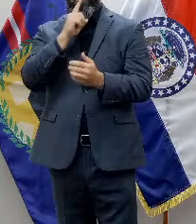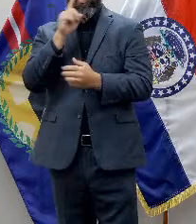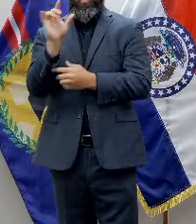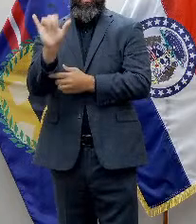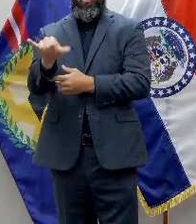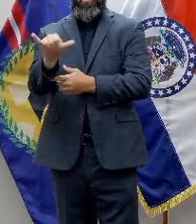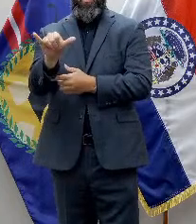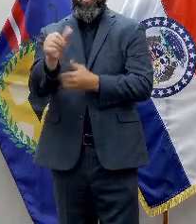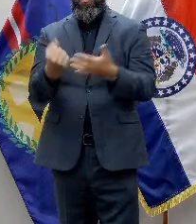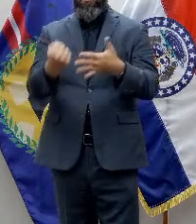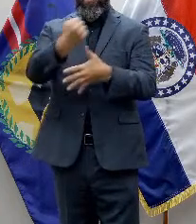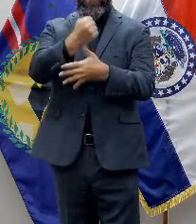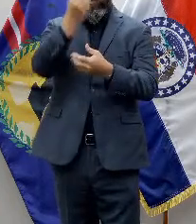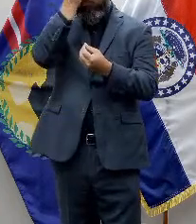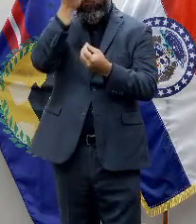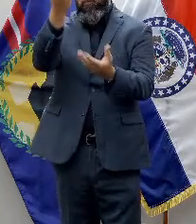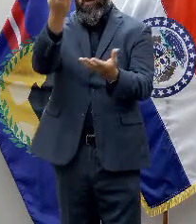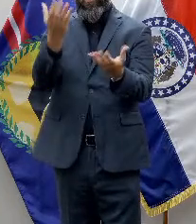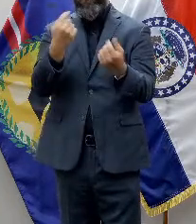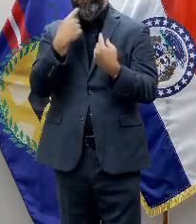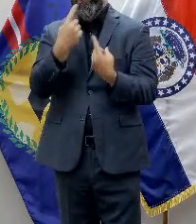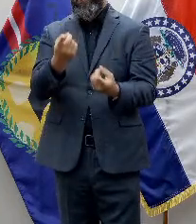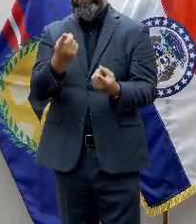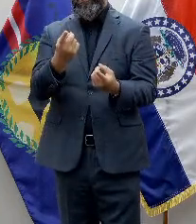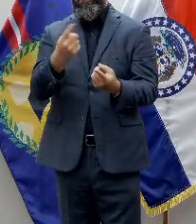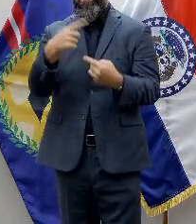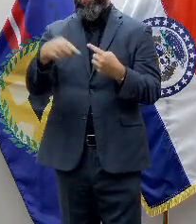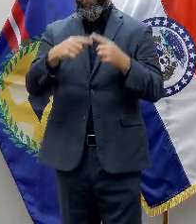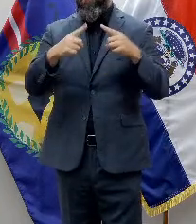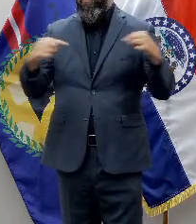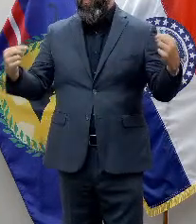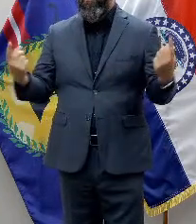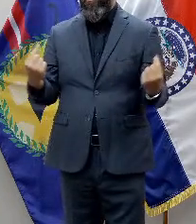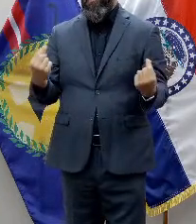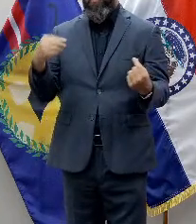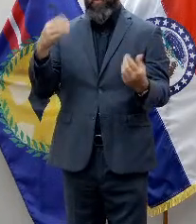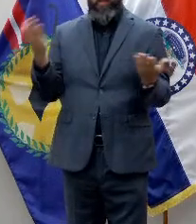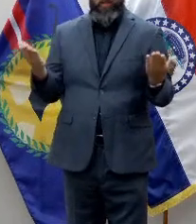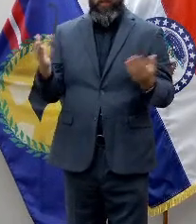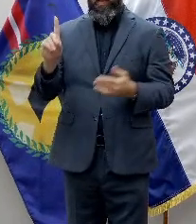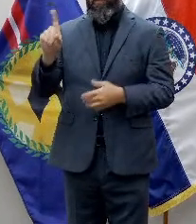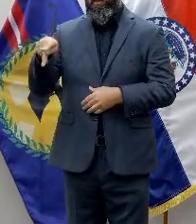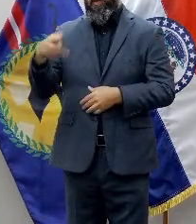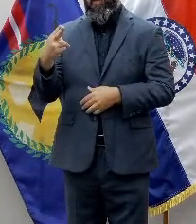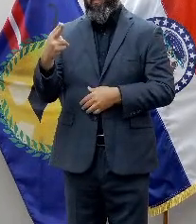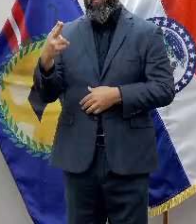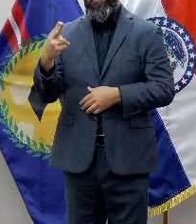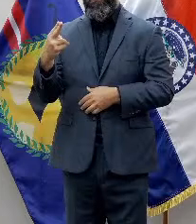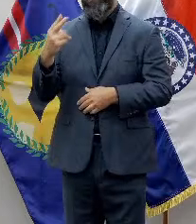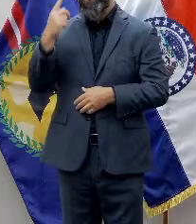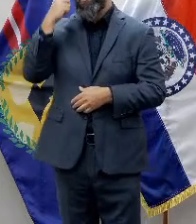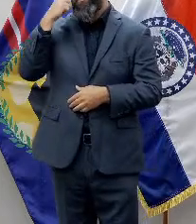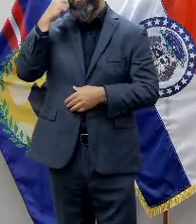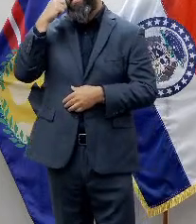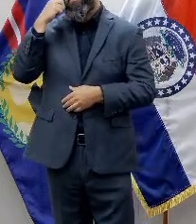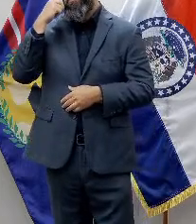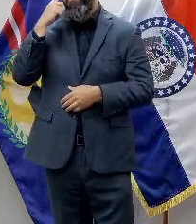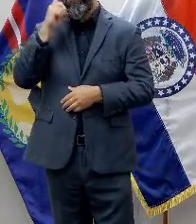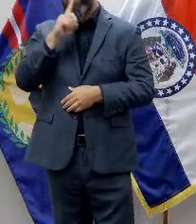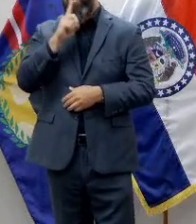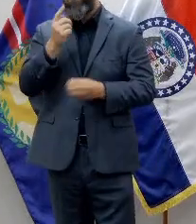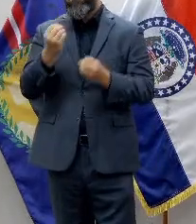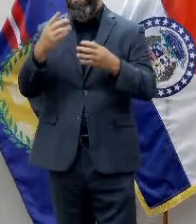the primary update that we wanted to give about the variety of the stuff that we're doing in the health department. I think that there are many times